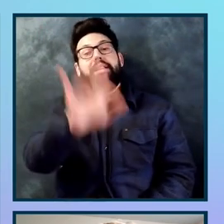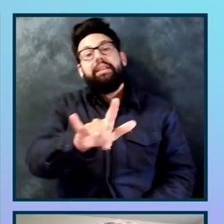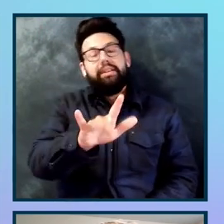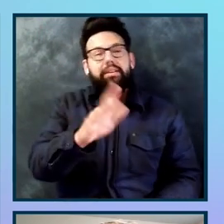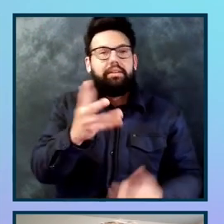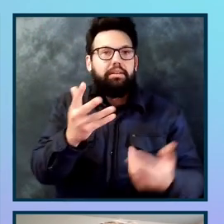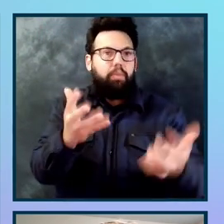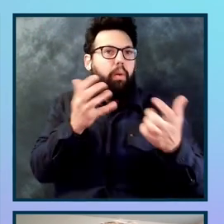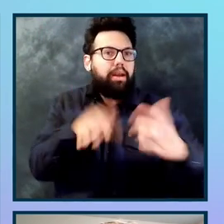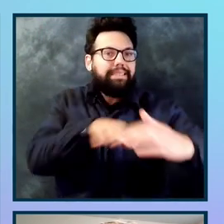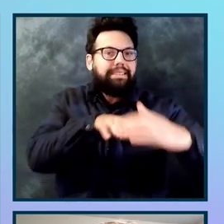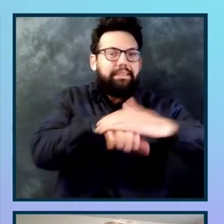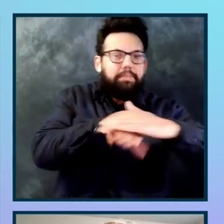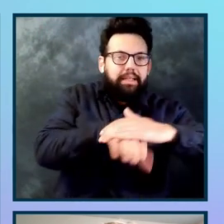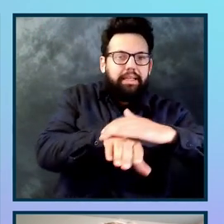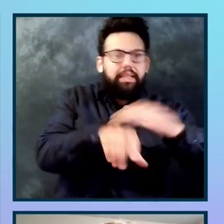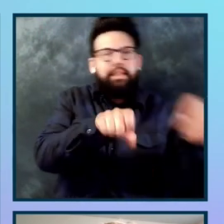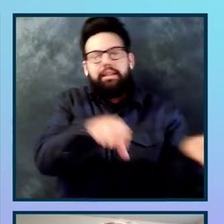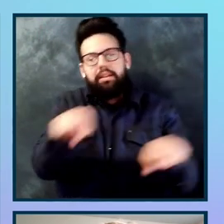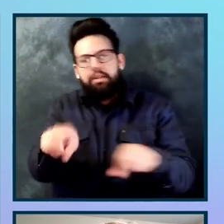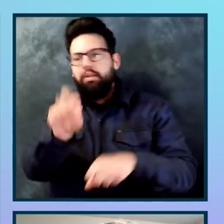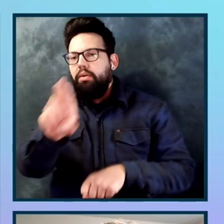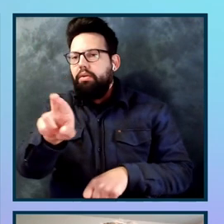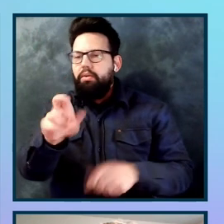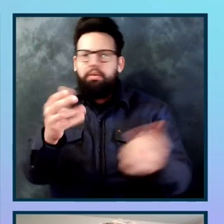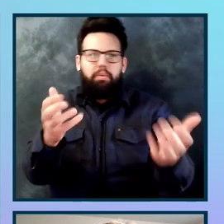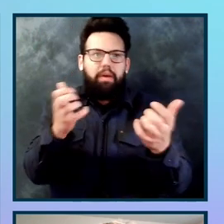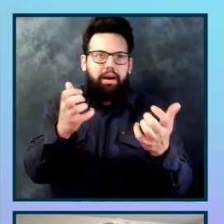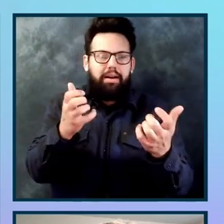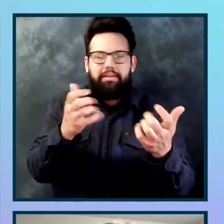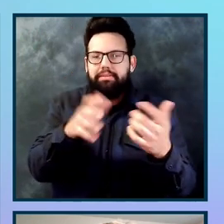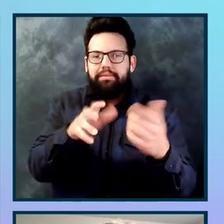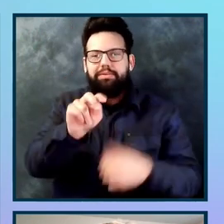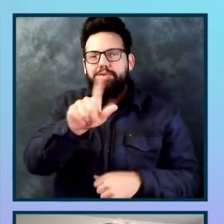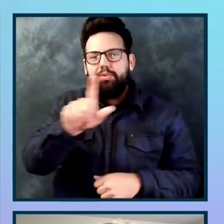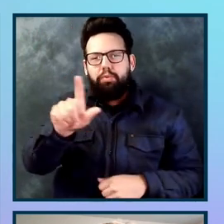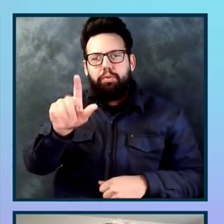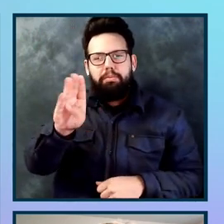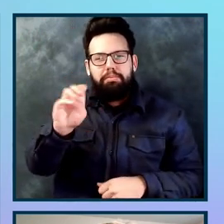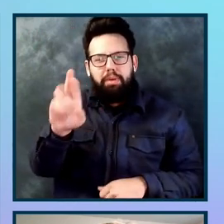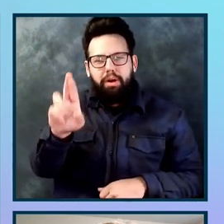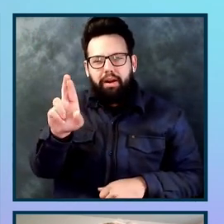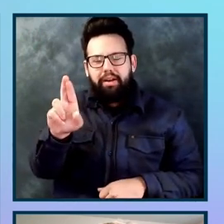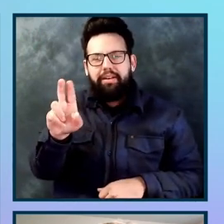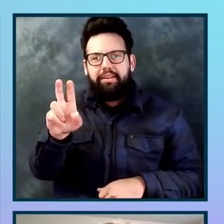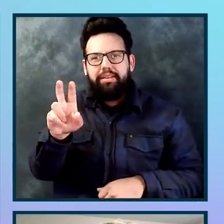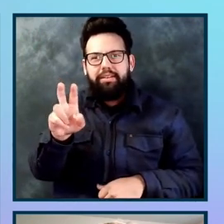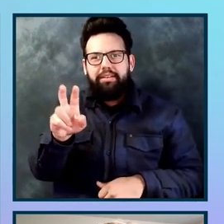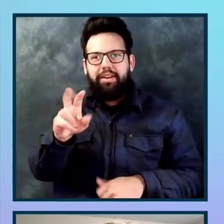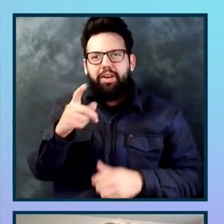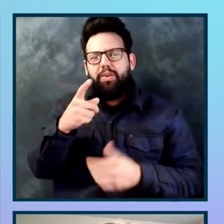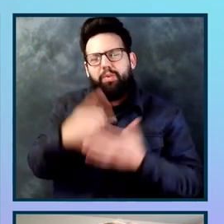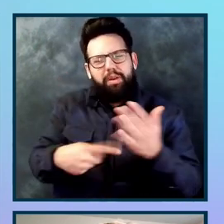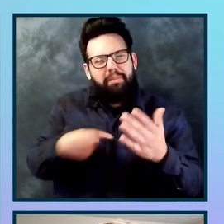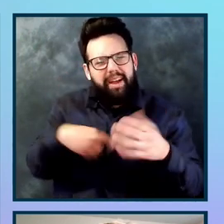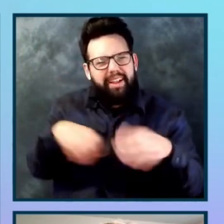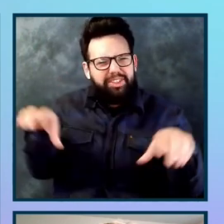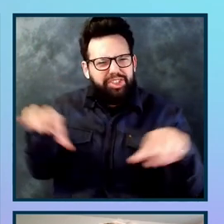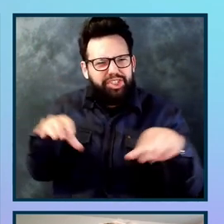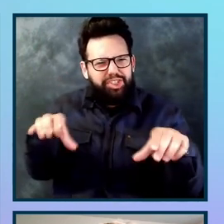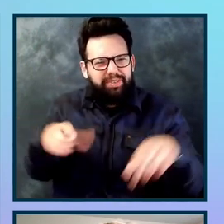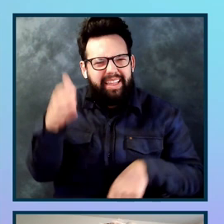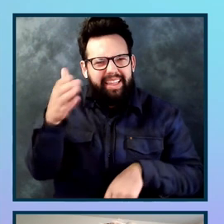or enable screen reader mode or whatever the verbiage says, what am I really doing there, right? I don't know. I just am told